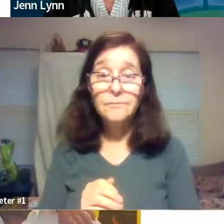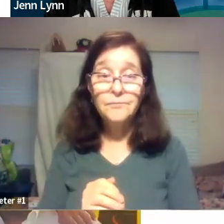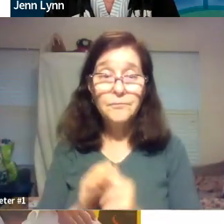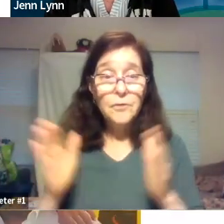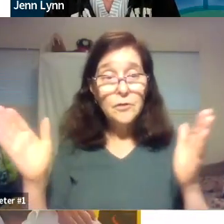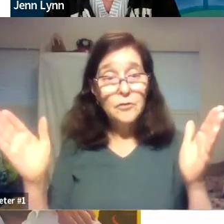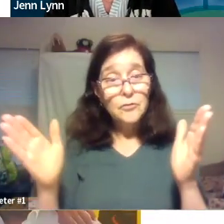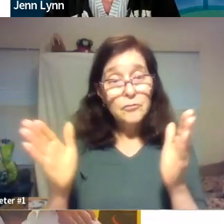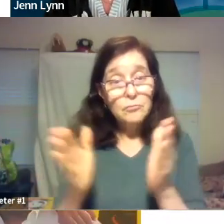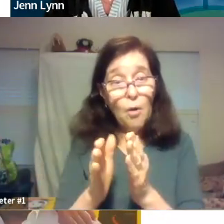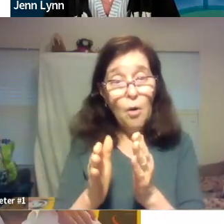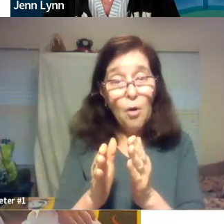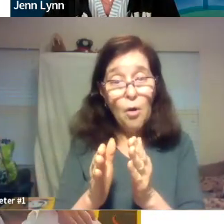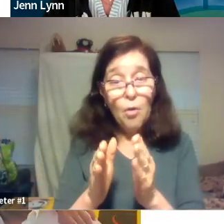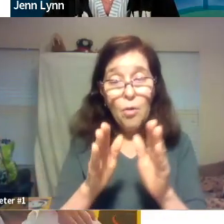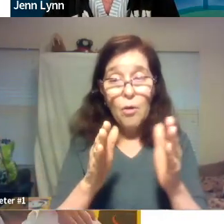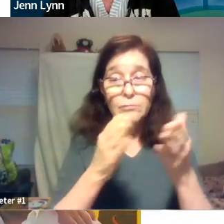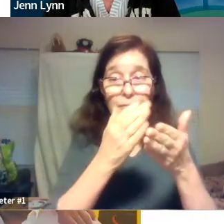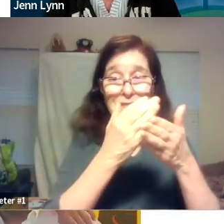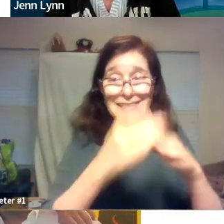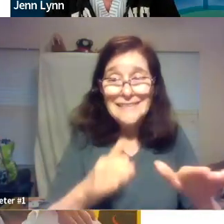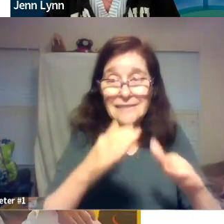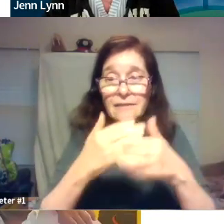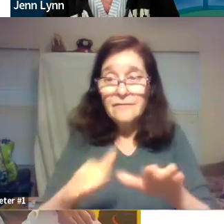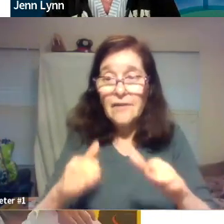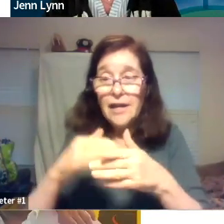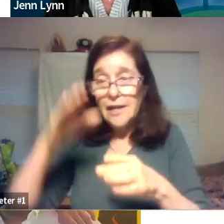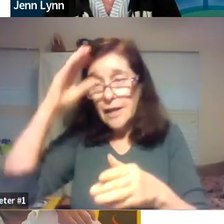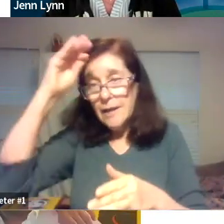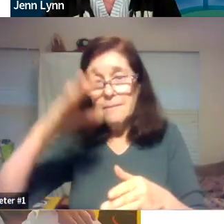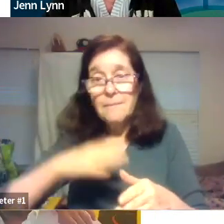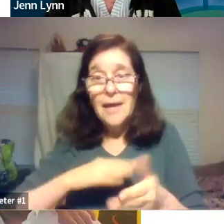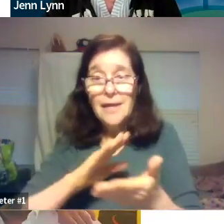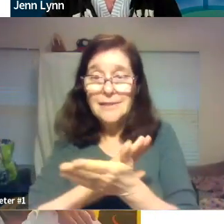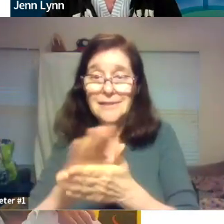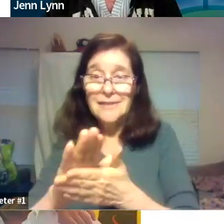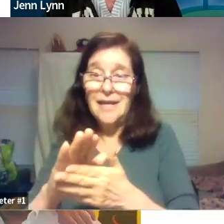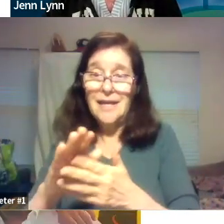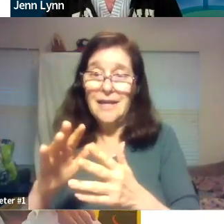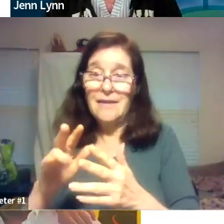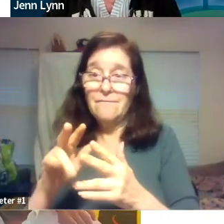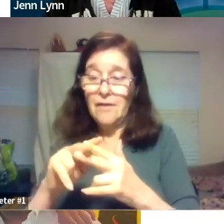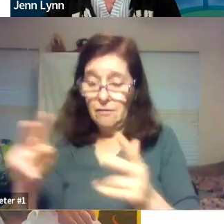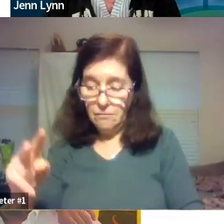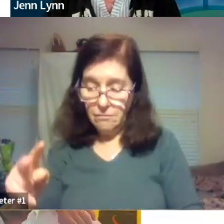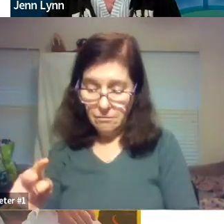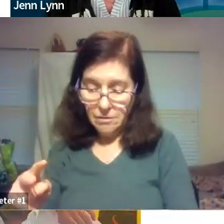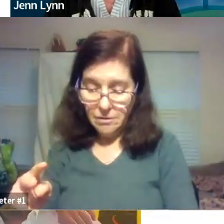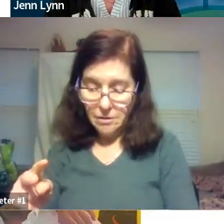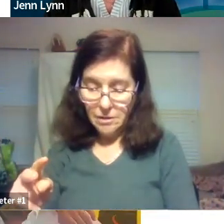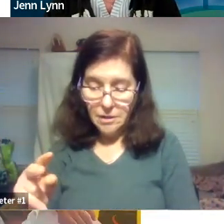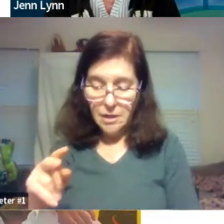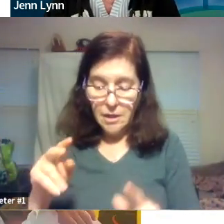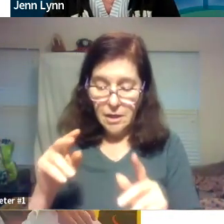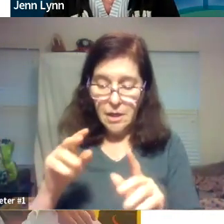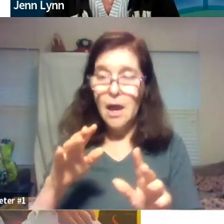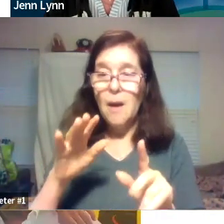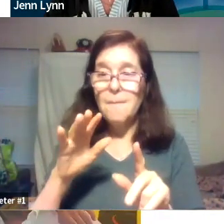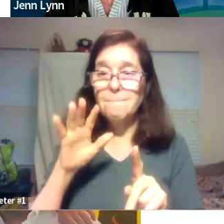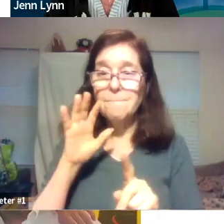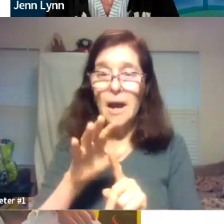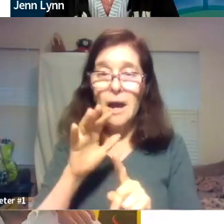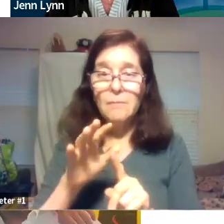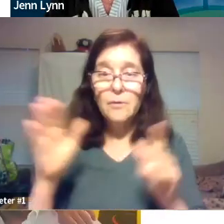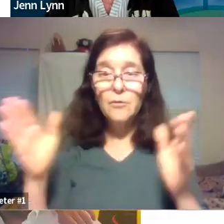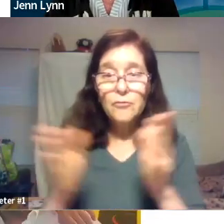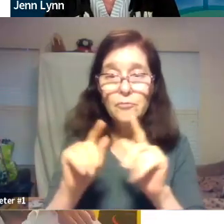small socials are broken down into men's night out, which is very popular. That's a very small group. You can see some